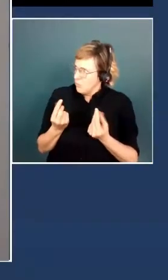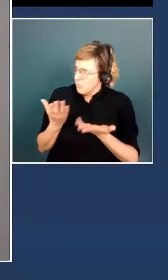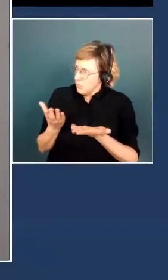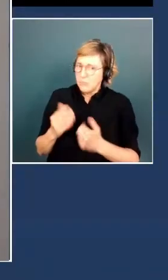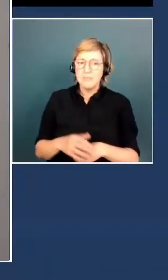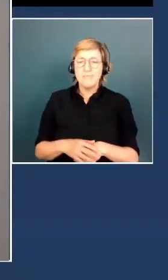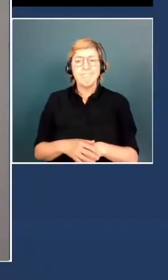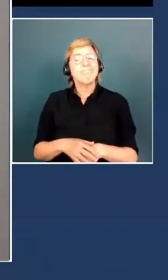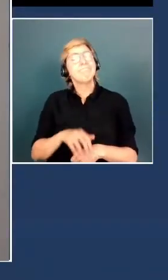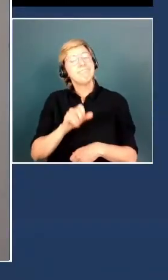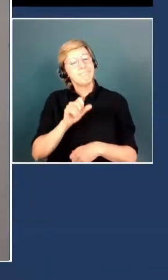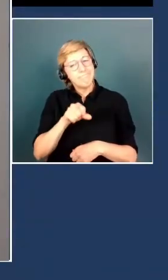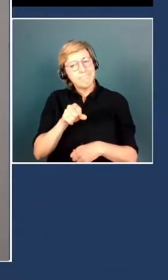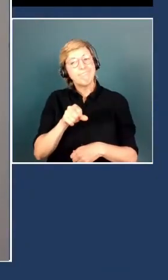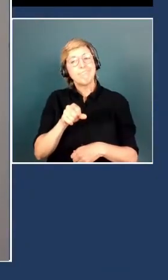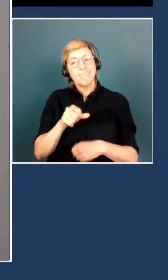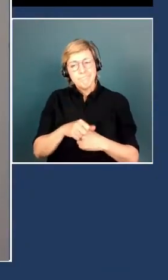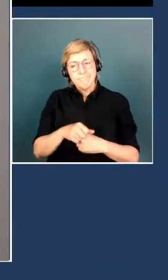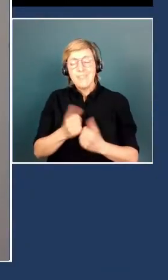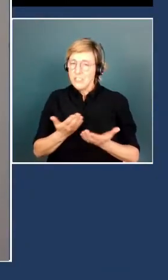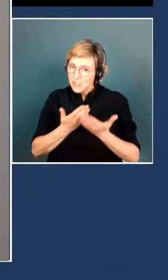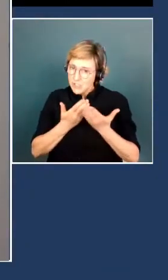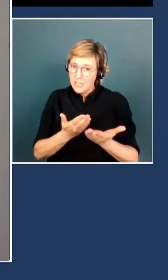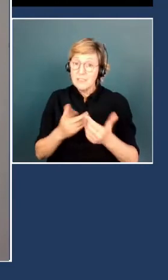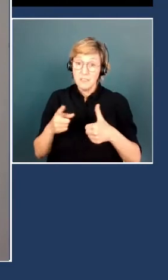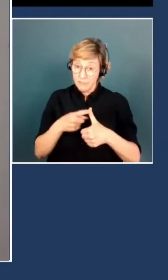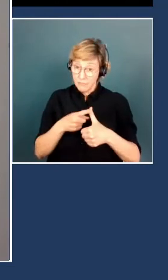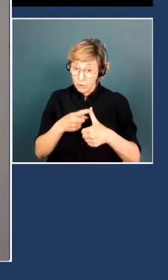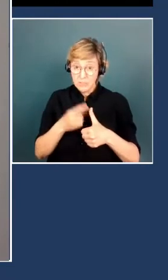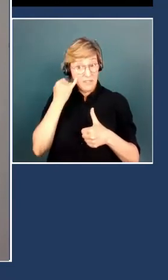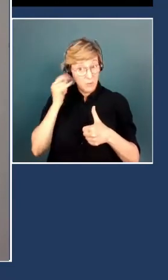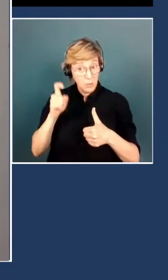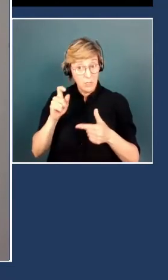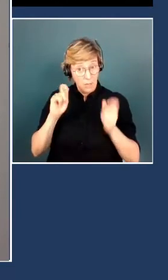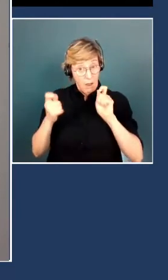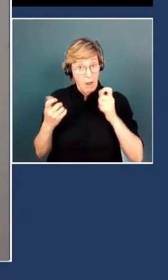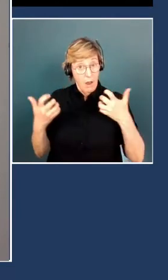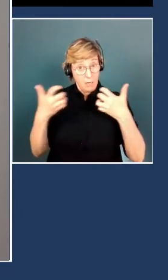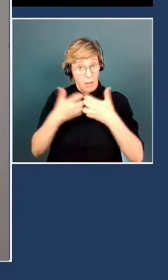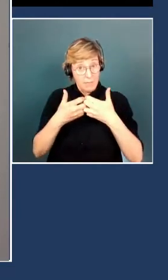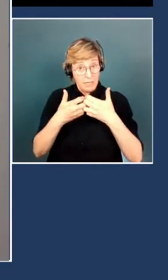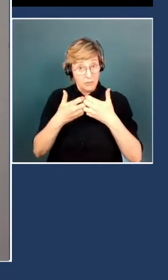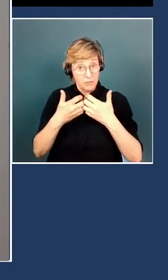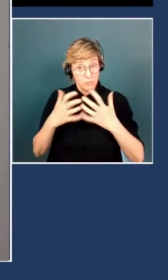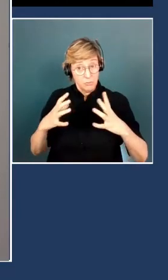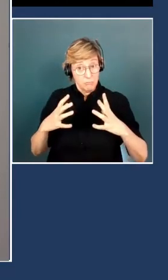about accommodation request if you need it. A virtual setting, cannot always be the best setting for